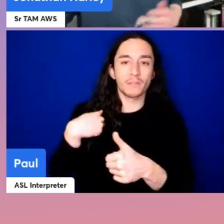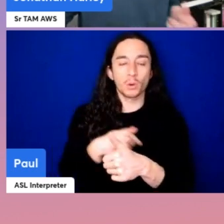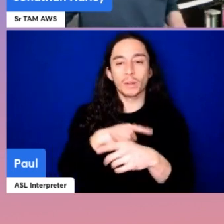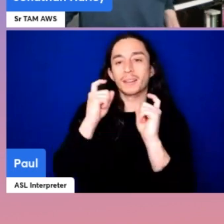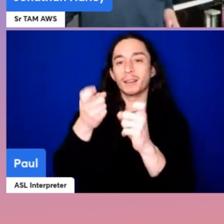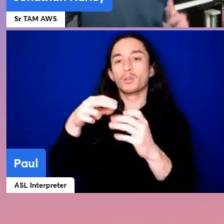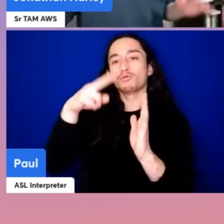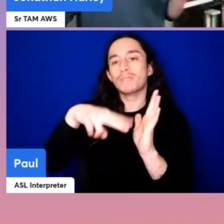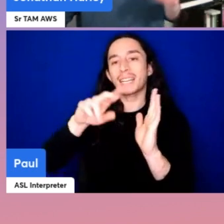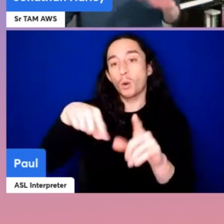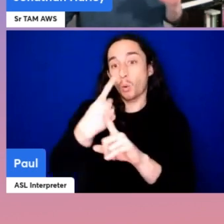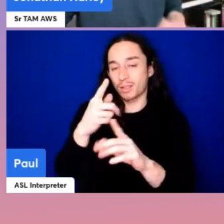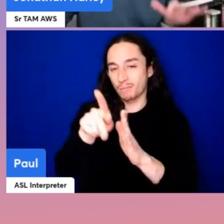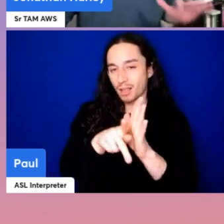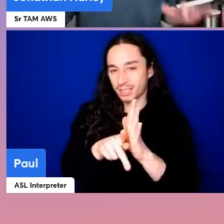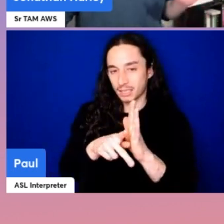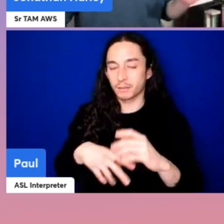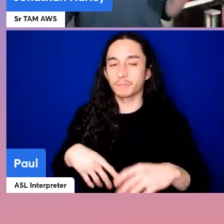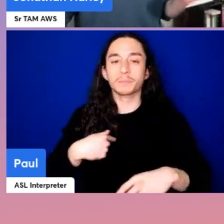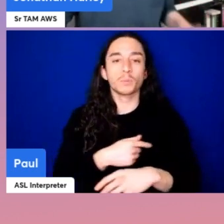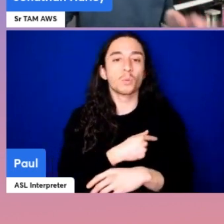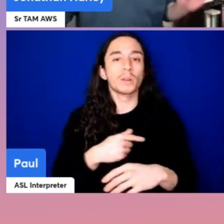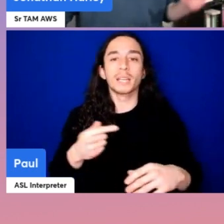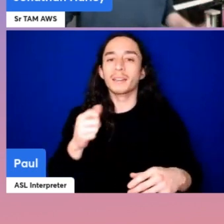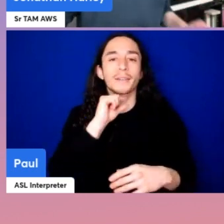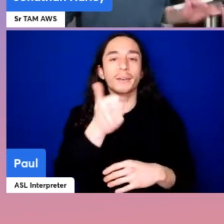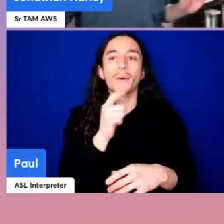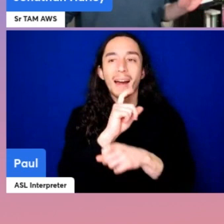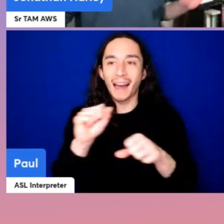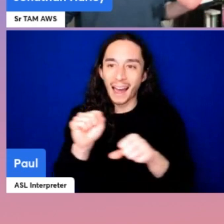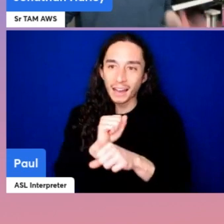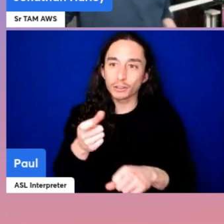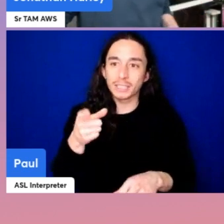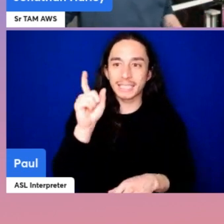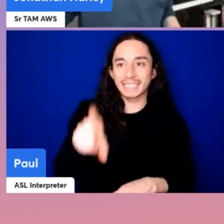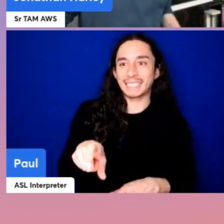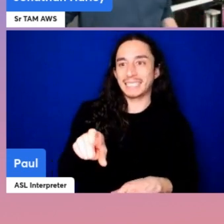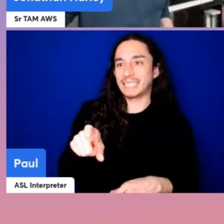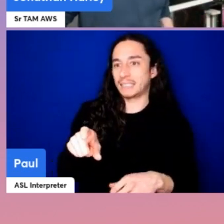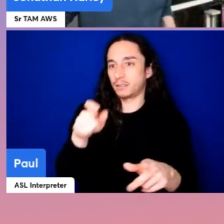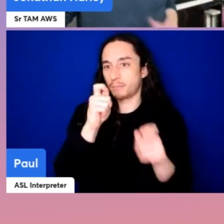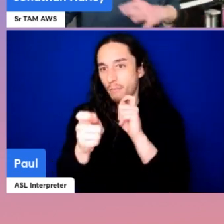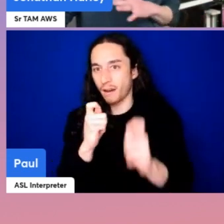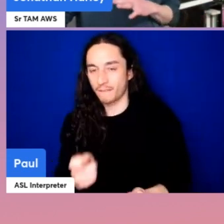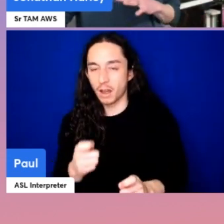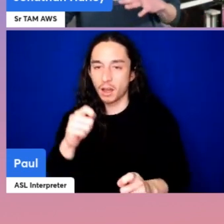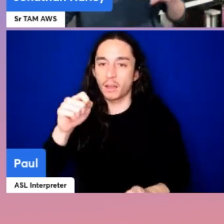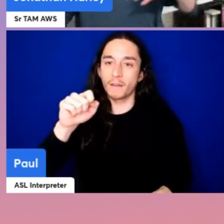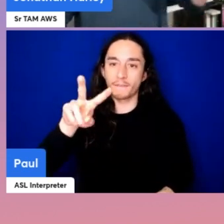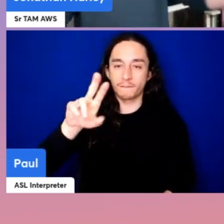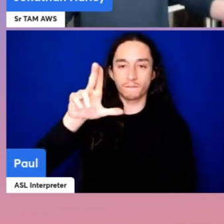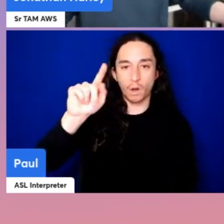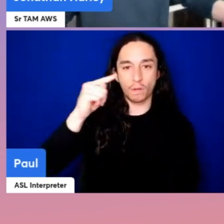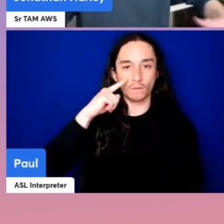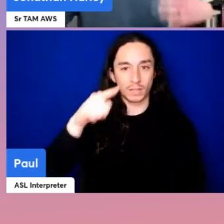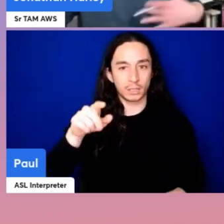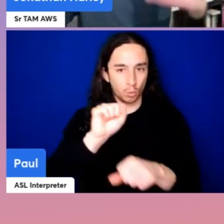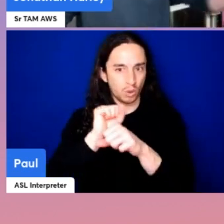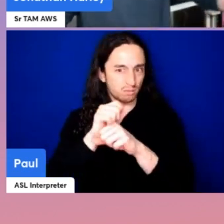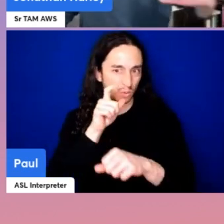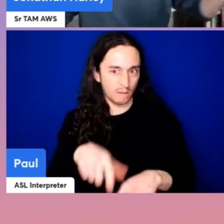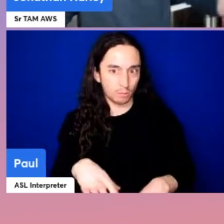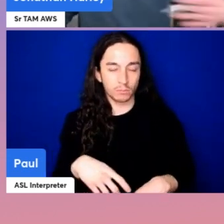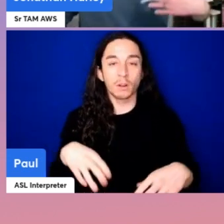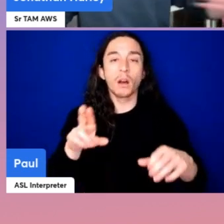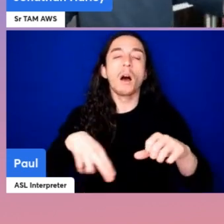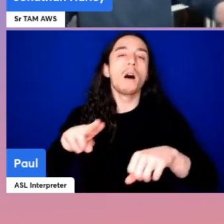policy. That's because we don't ever actually need to modify Vault for this to work. There are, of course, use cases where